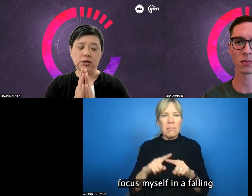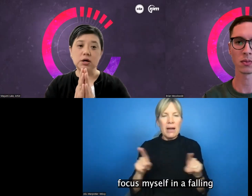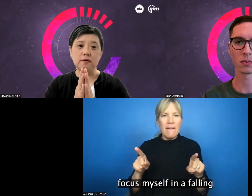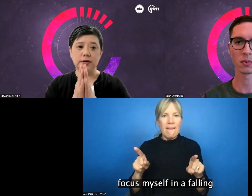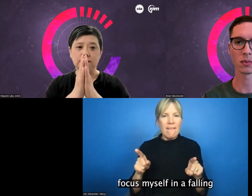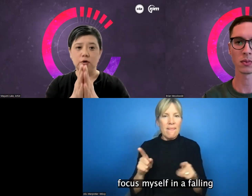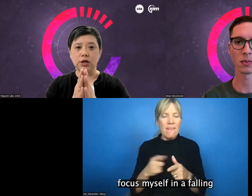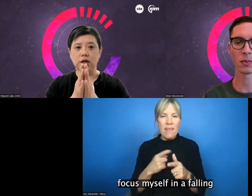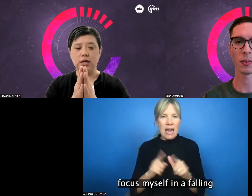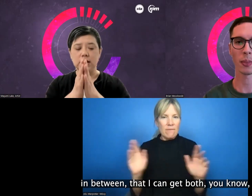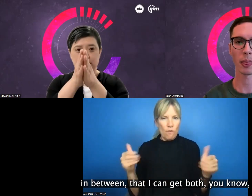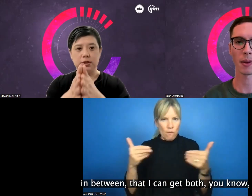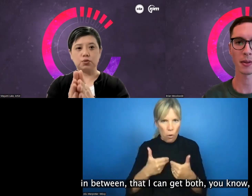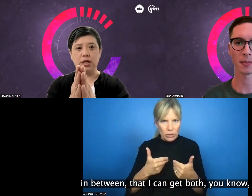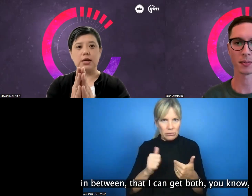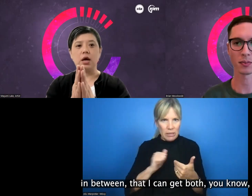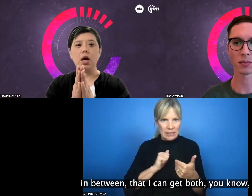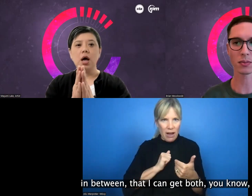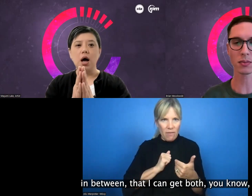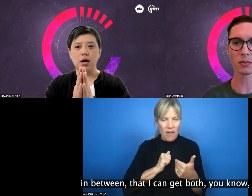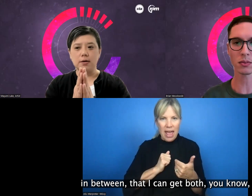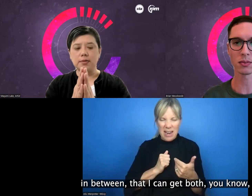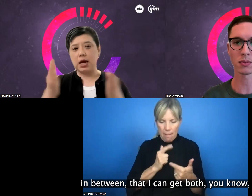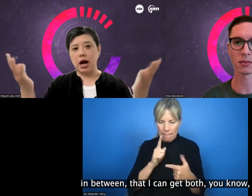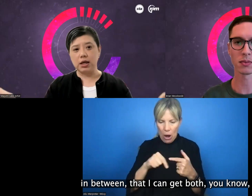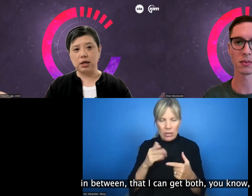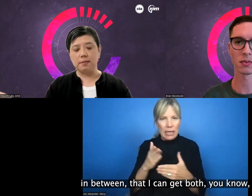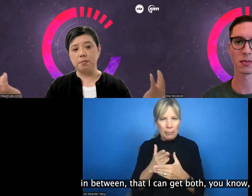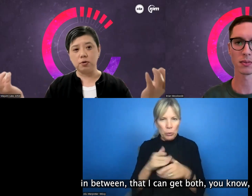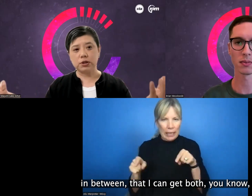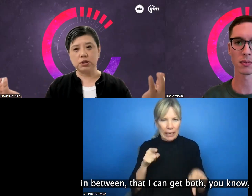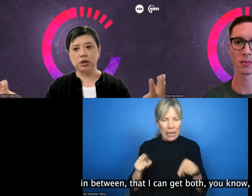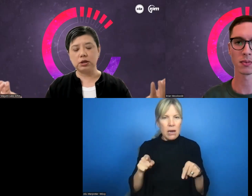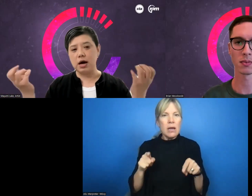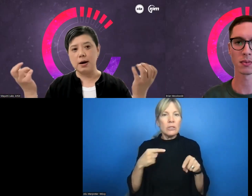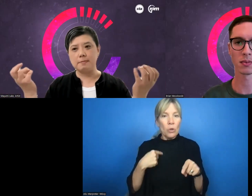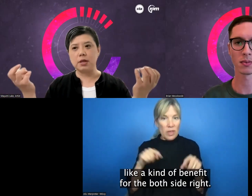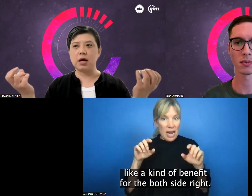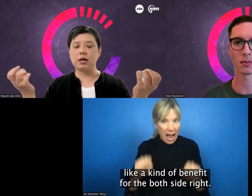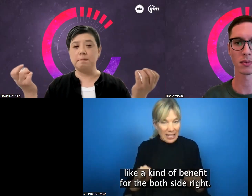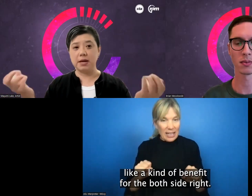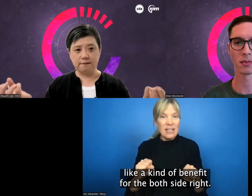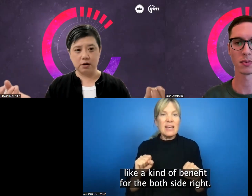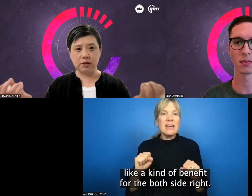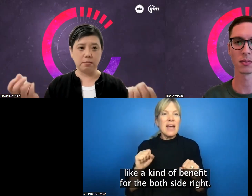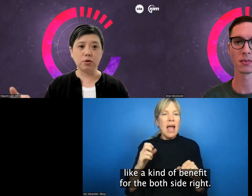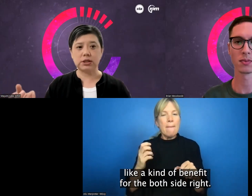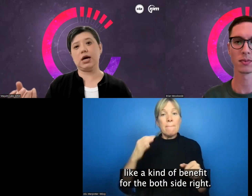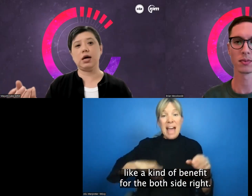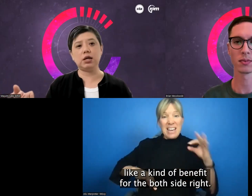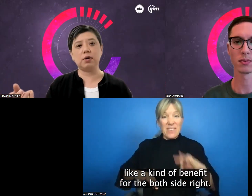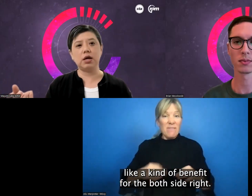focus myself in a floating in between, that I can get both, like a kind of benefit for the